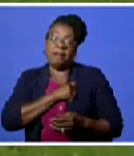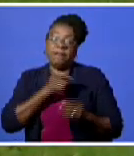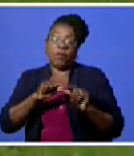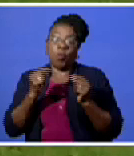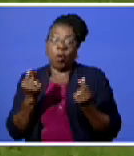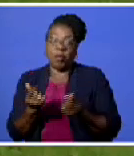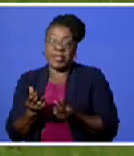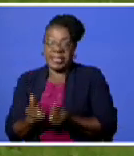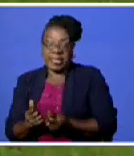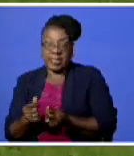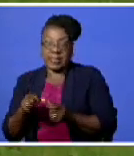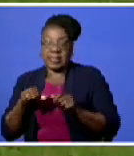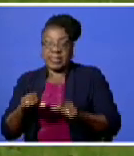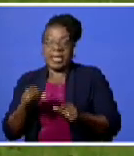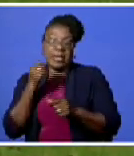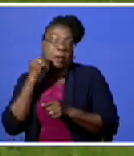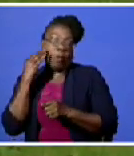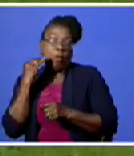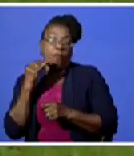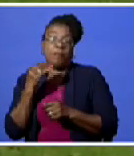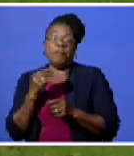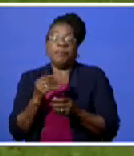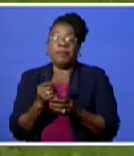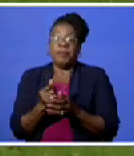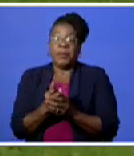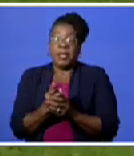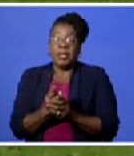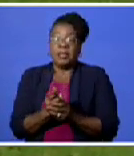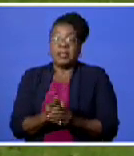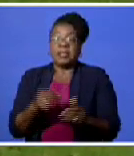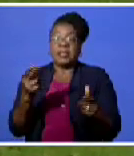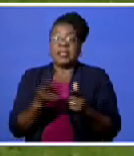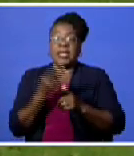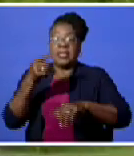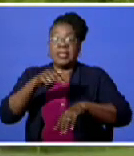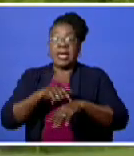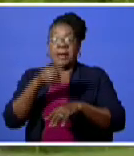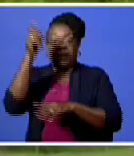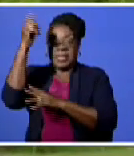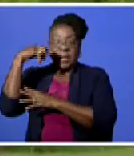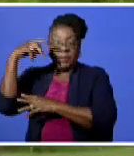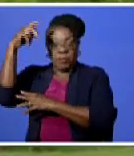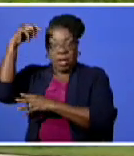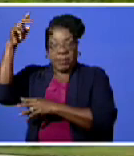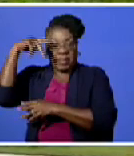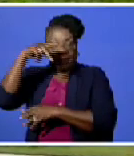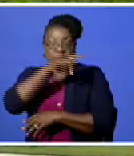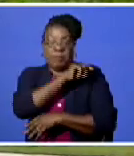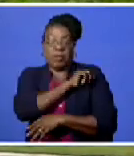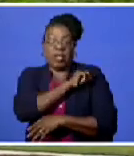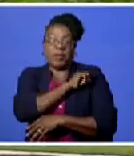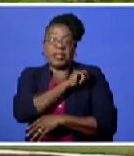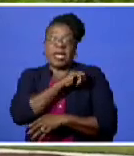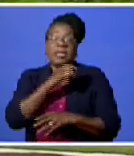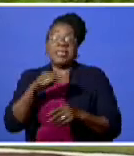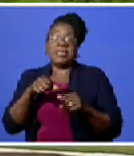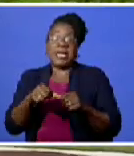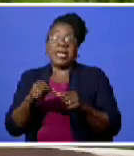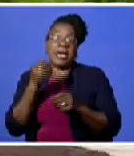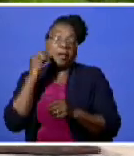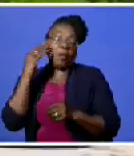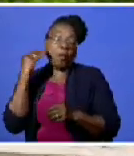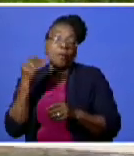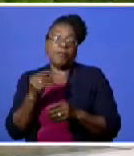second time the Deputy Prime Minister has quarantined from possible COVID-19 exposure. The Cabinet Office release